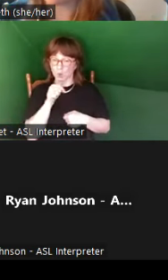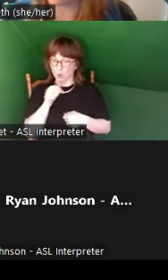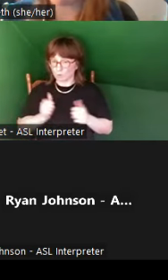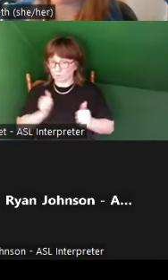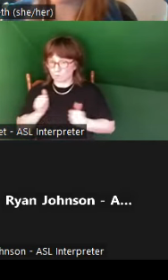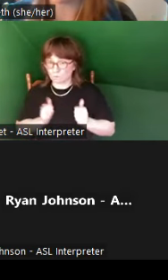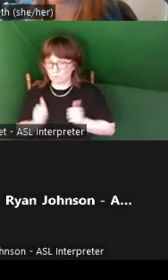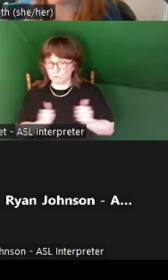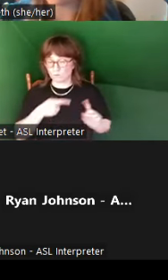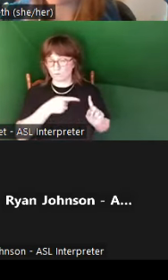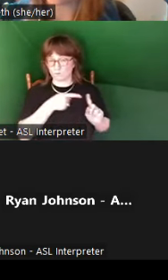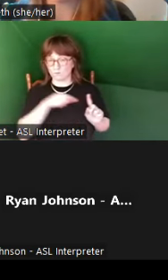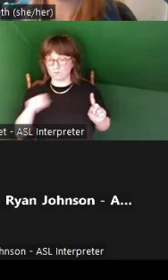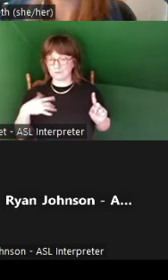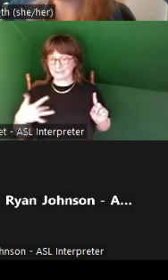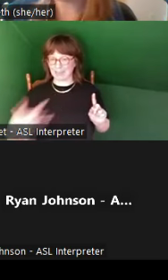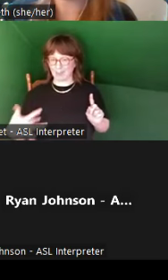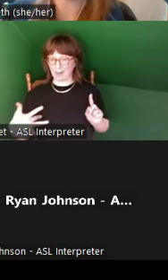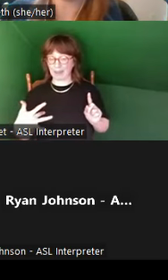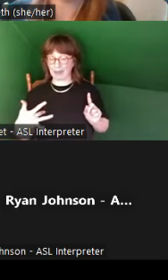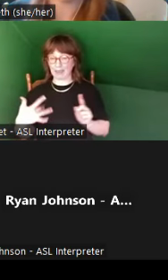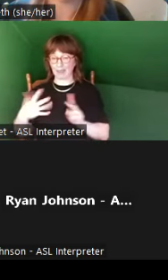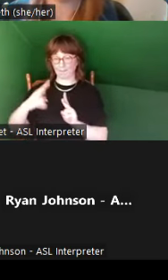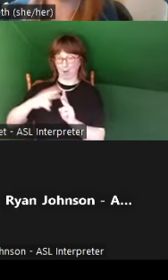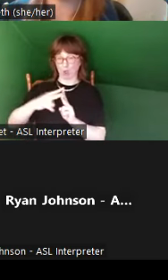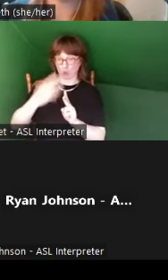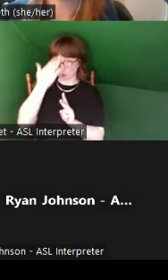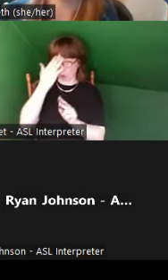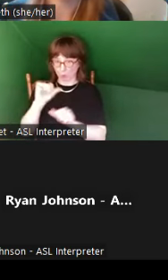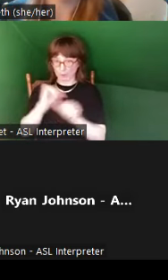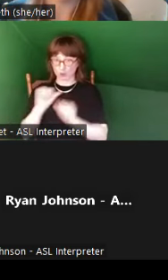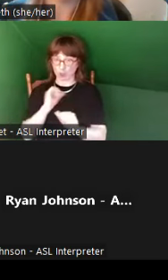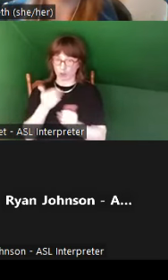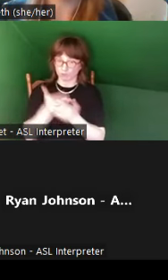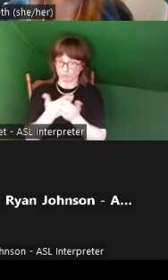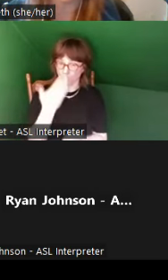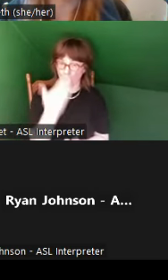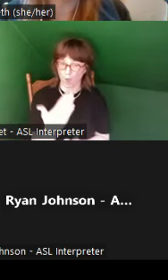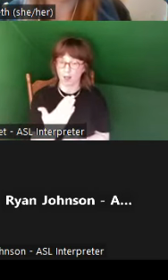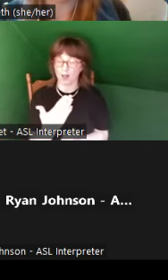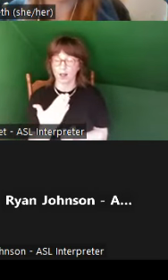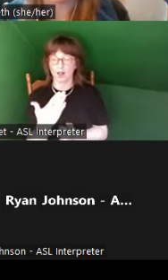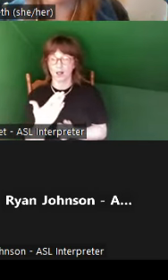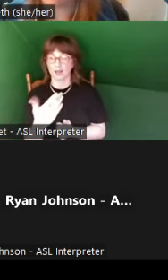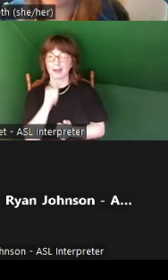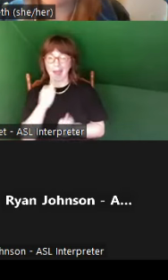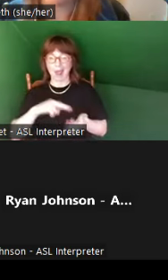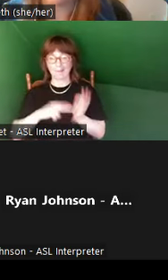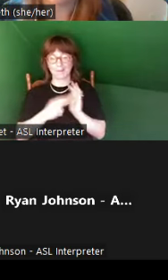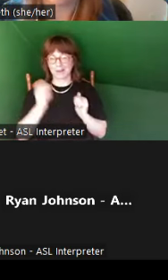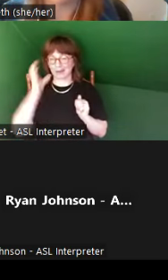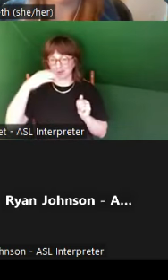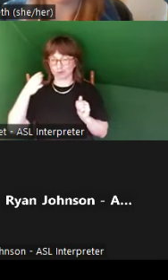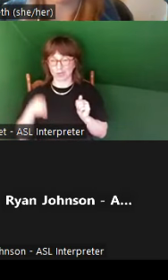the victim survivor knows intimately, or who knows the victim survivor intimately. Doesn't have to just be a married